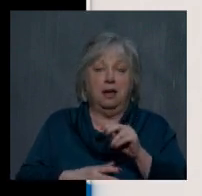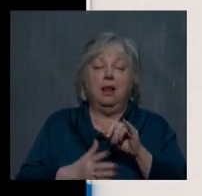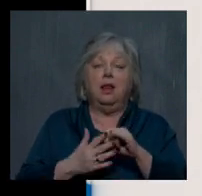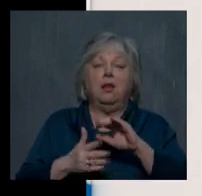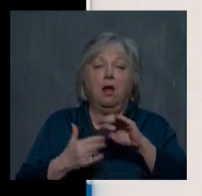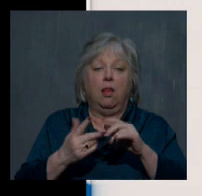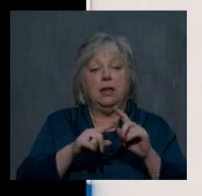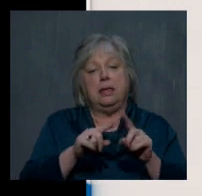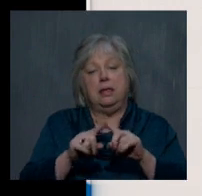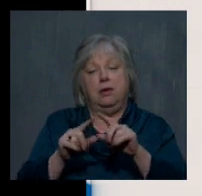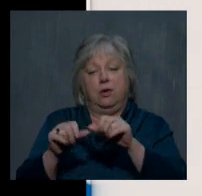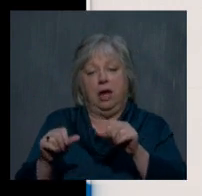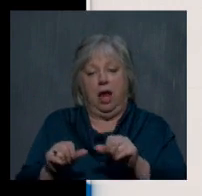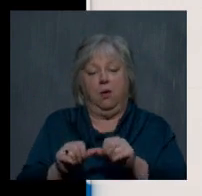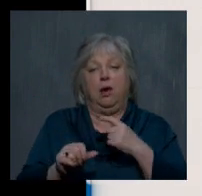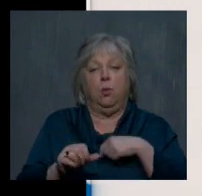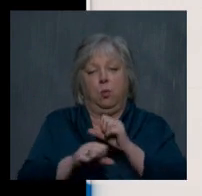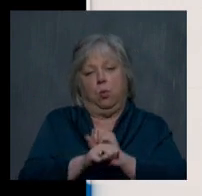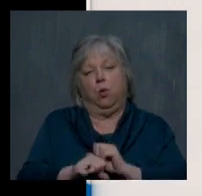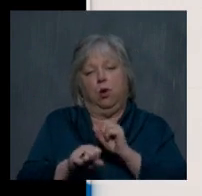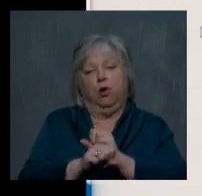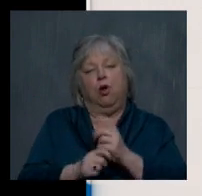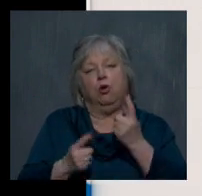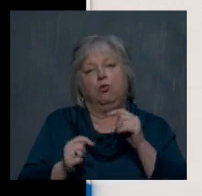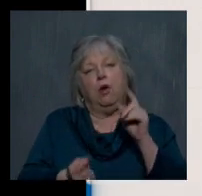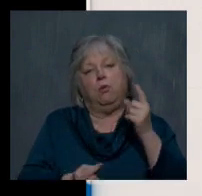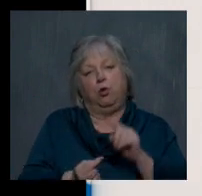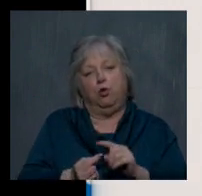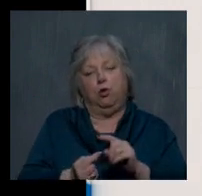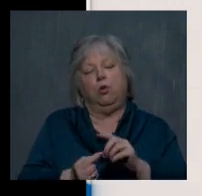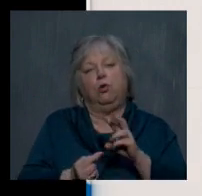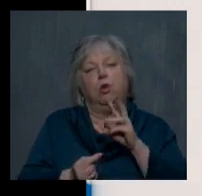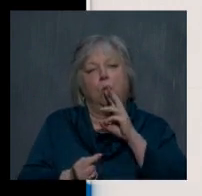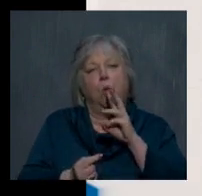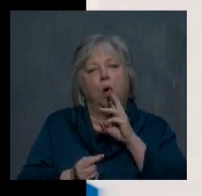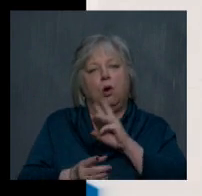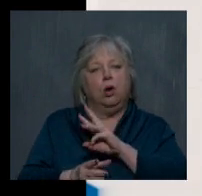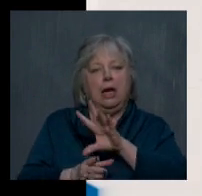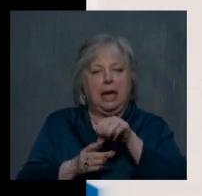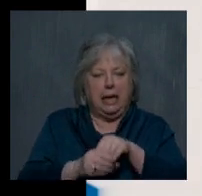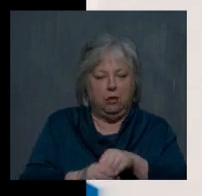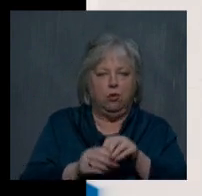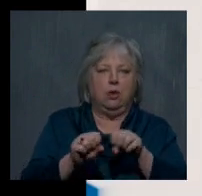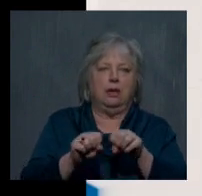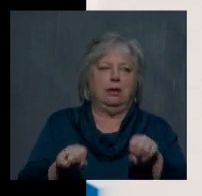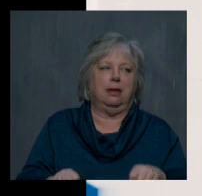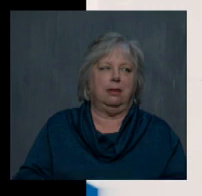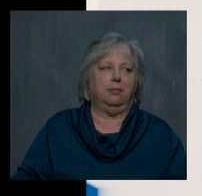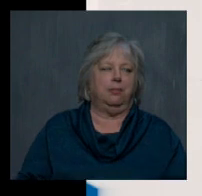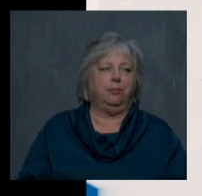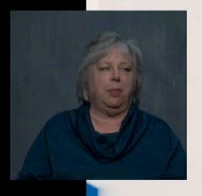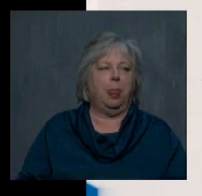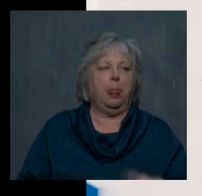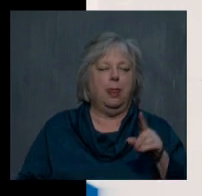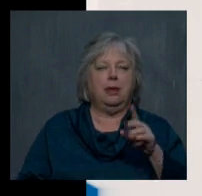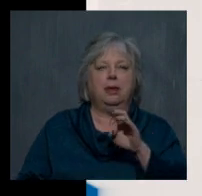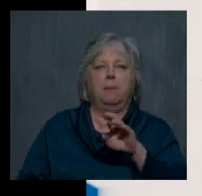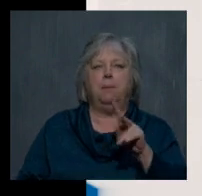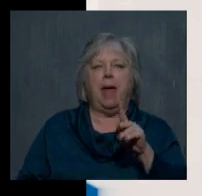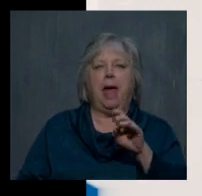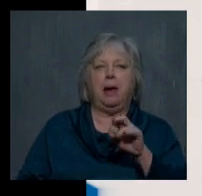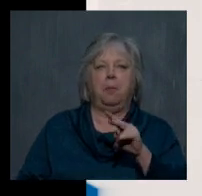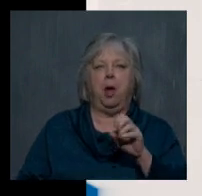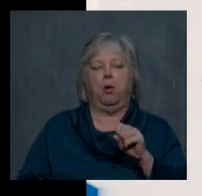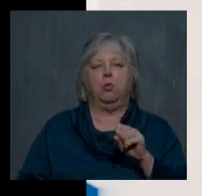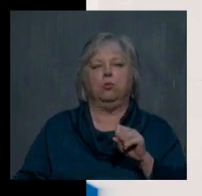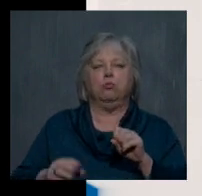that we'll be working at to try to reduce the amount of water getting into the system. Next slide. This is the backbone system that we've